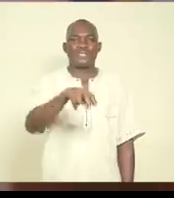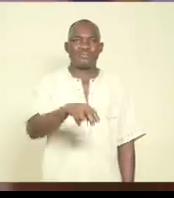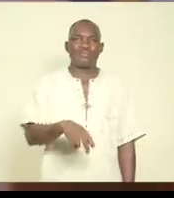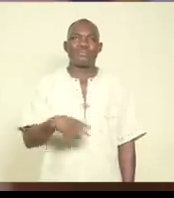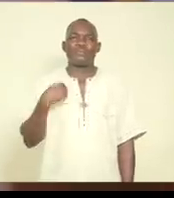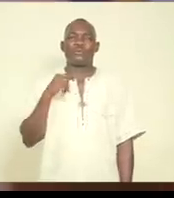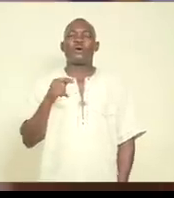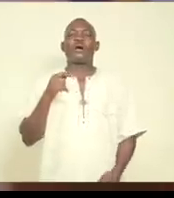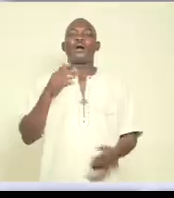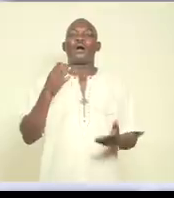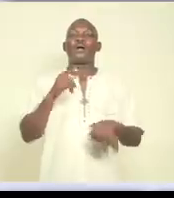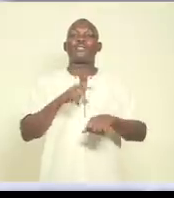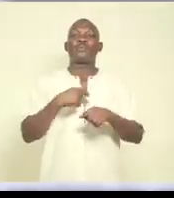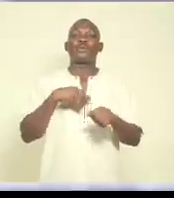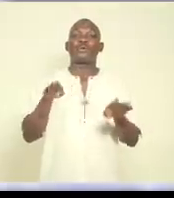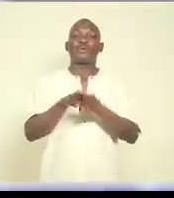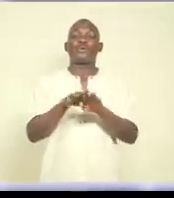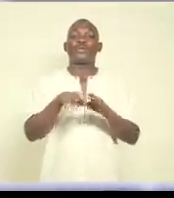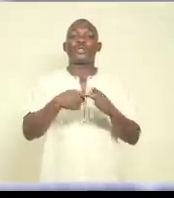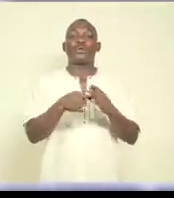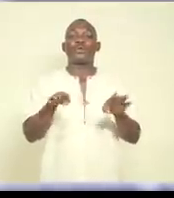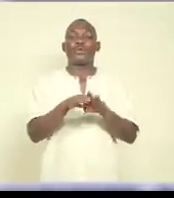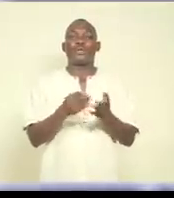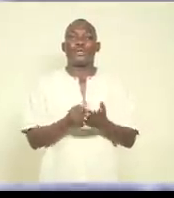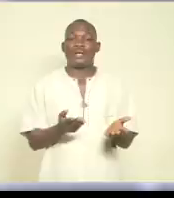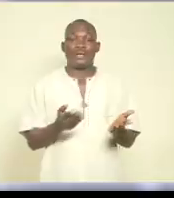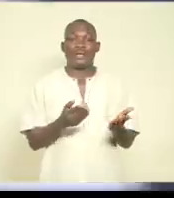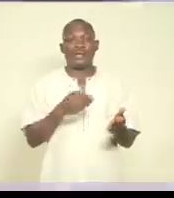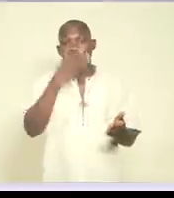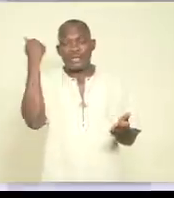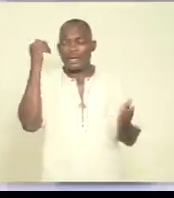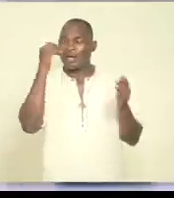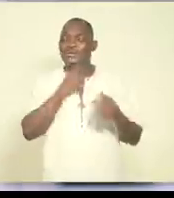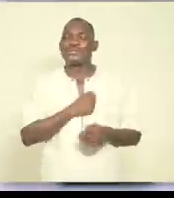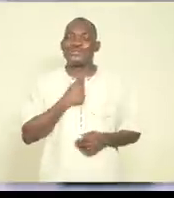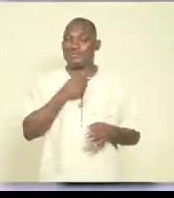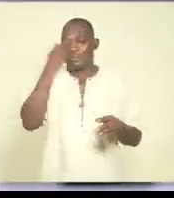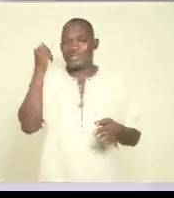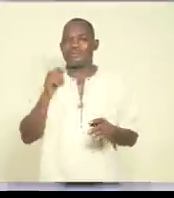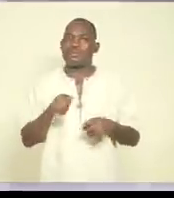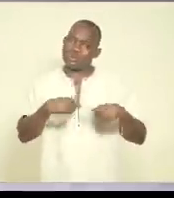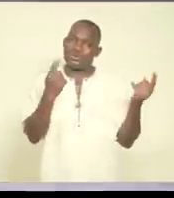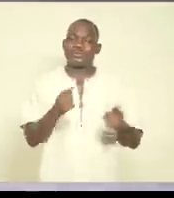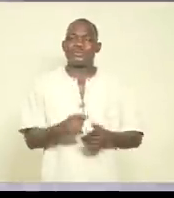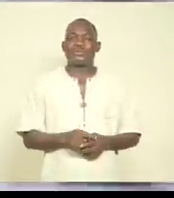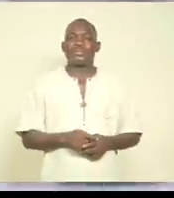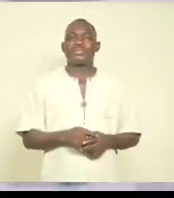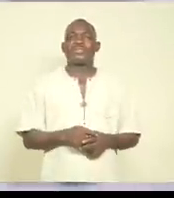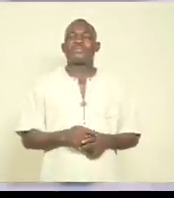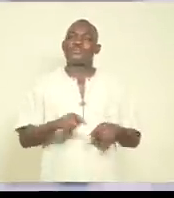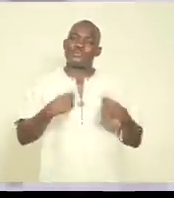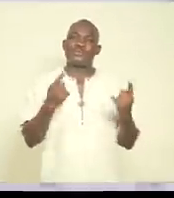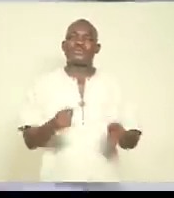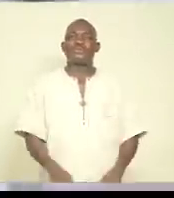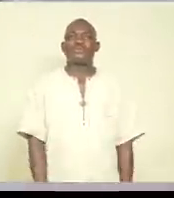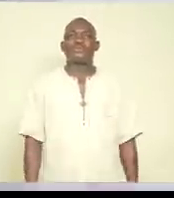I need to close the door. Oh, Dad. You don't want to leave. I'm sorry. I'm already enjoying your office. No need for crying